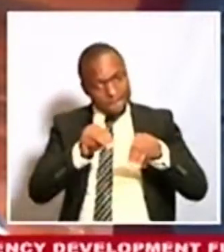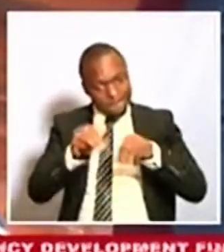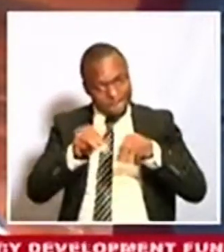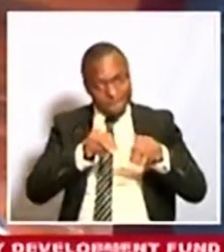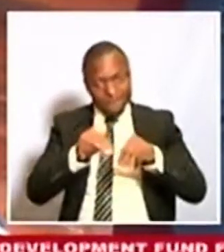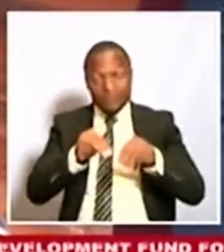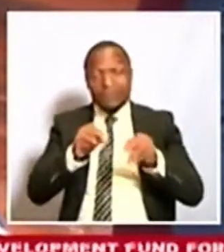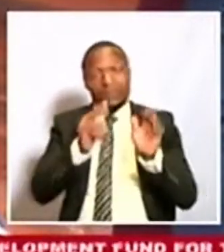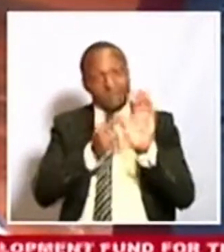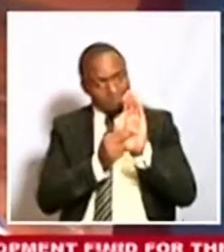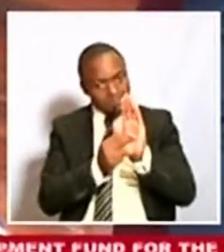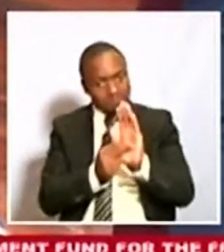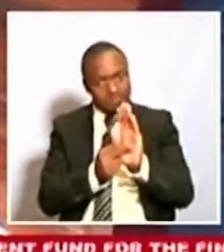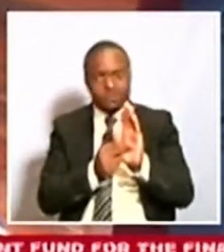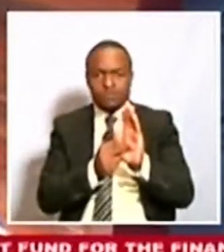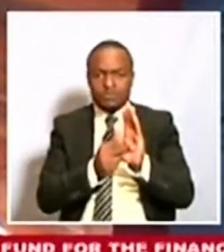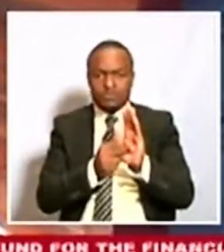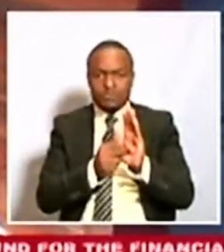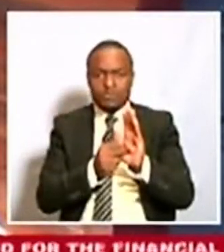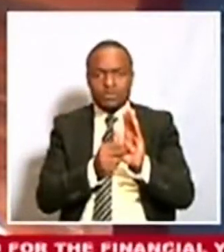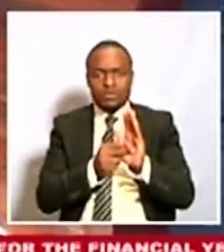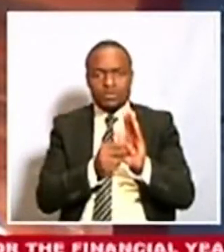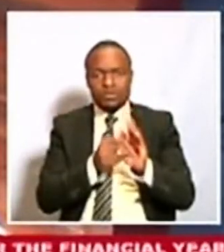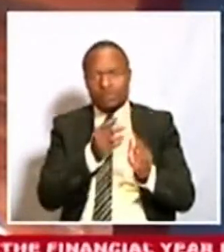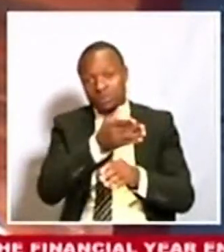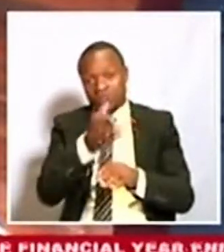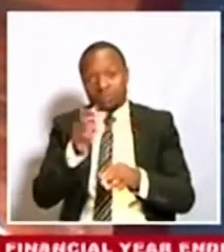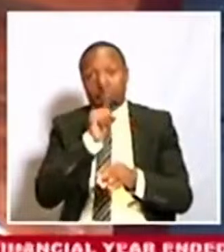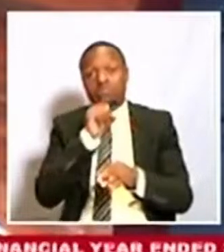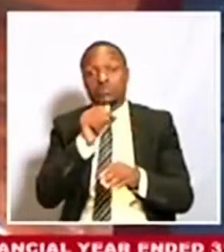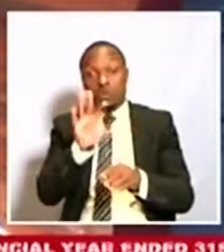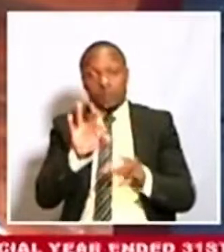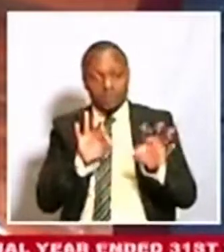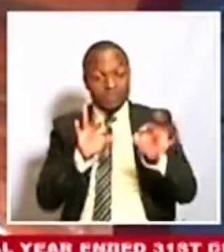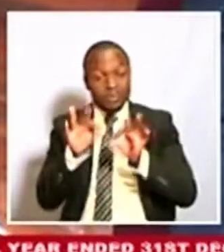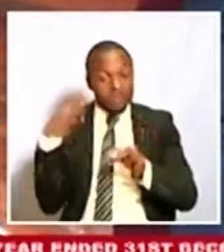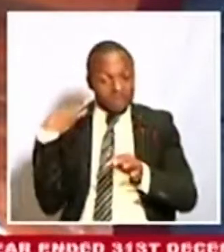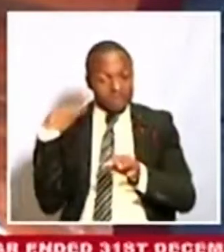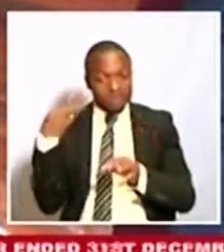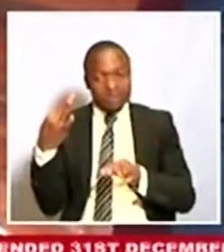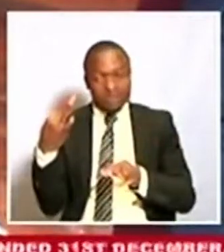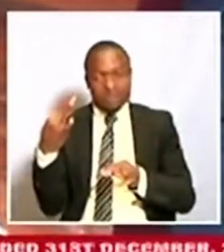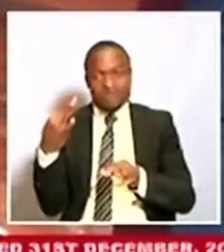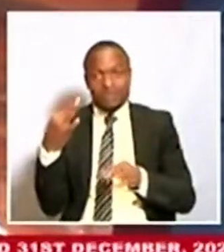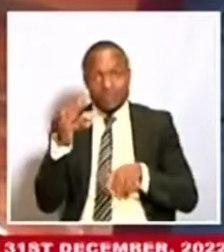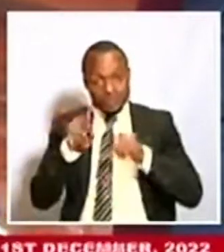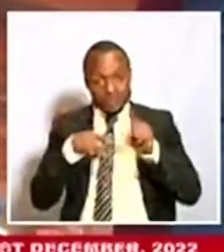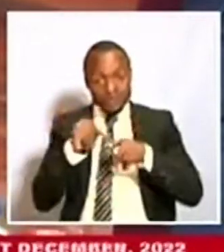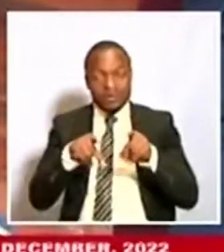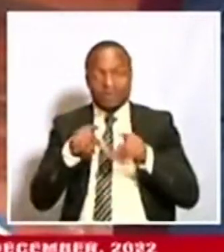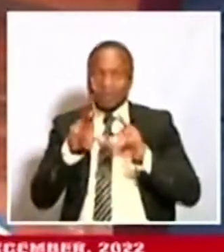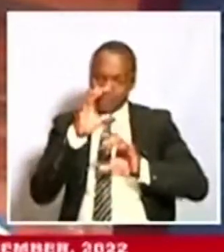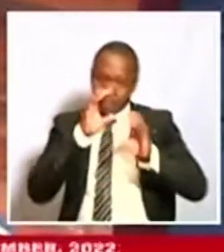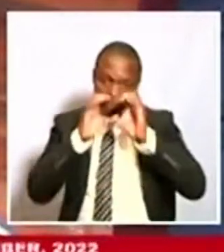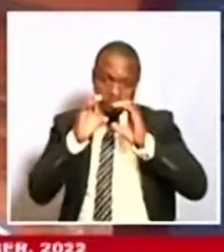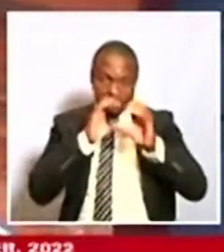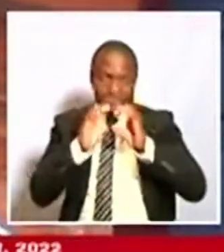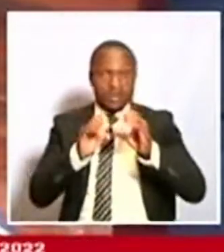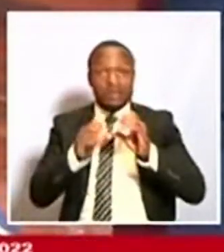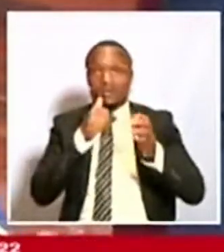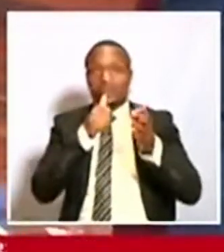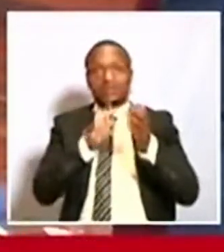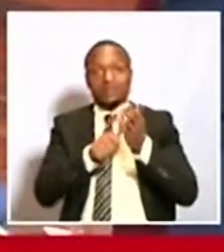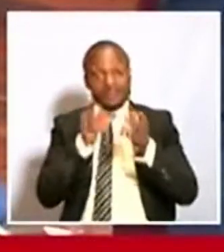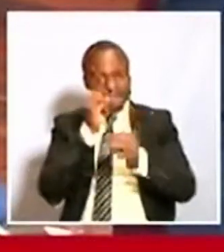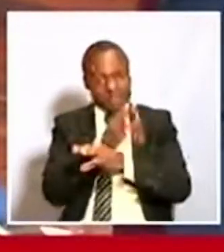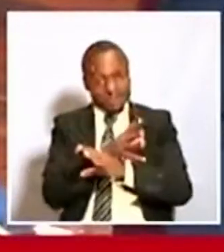to indicate that all unsuccessful applicants have been communicated to and letters are available for verification. See